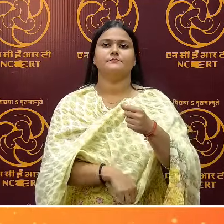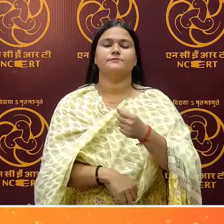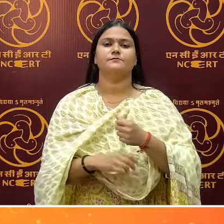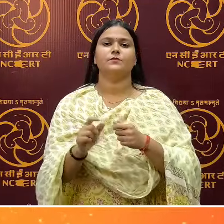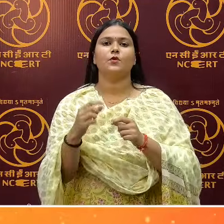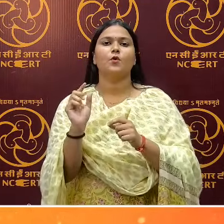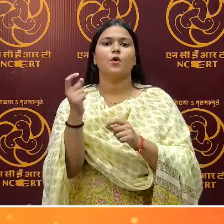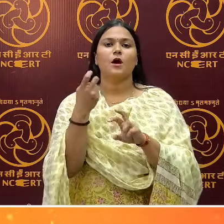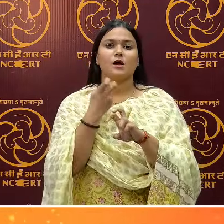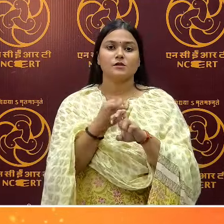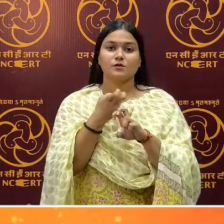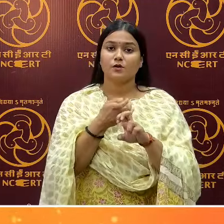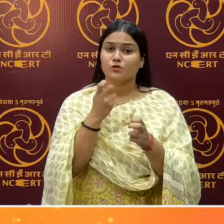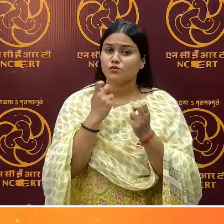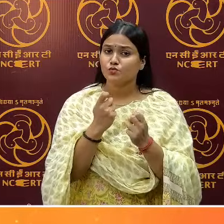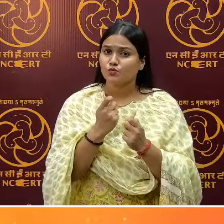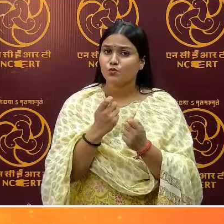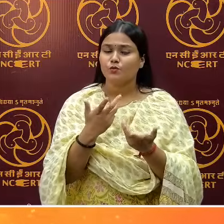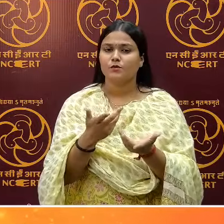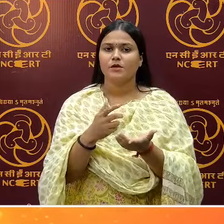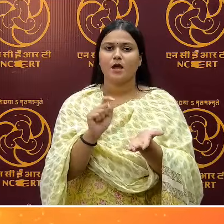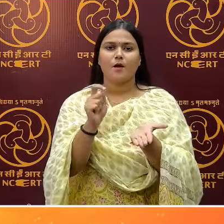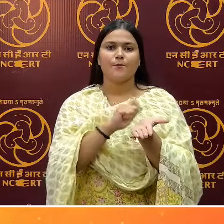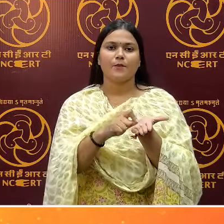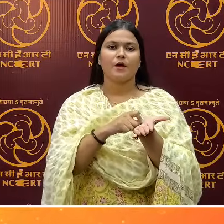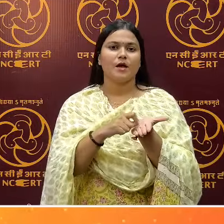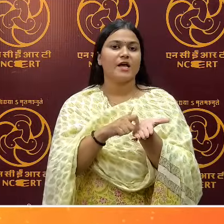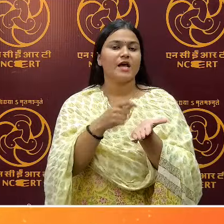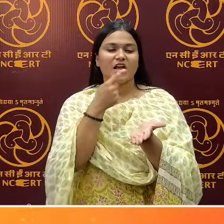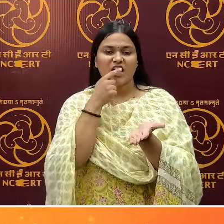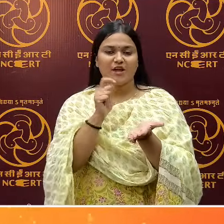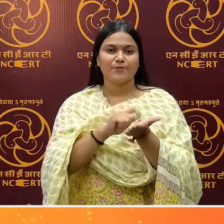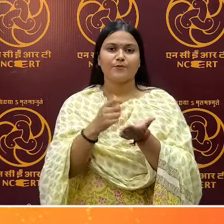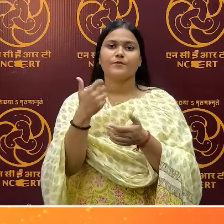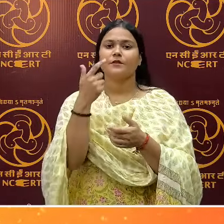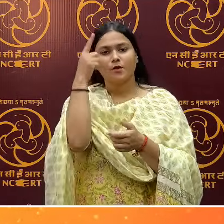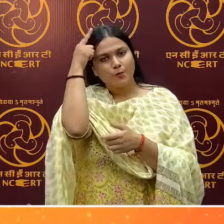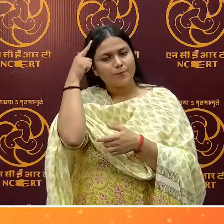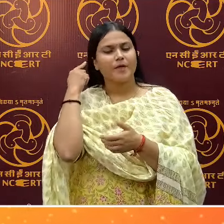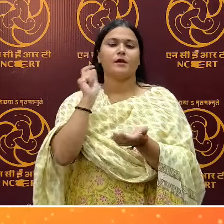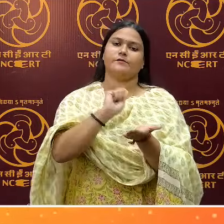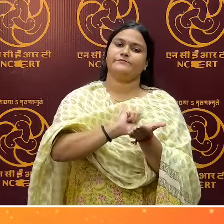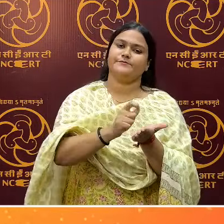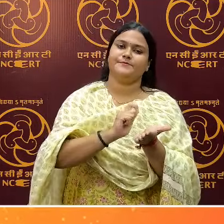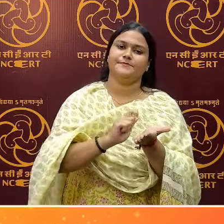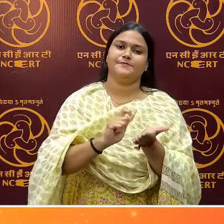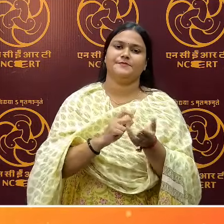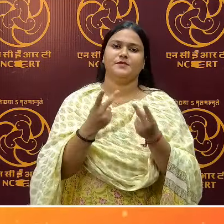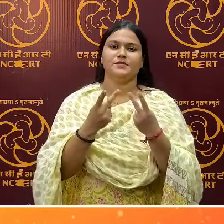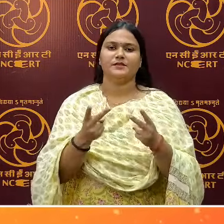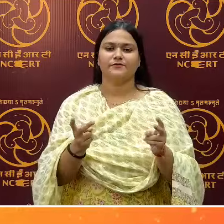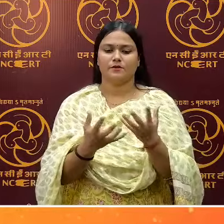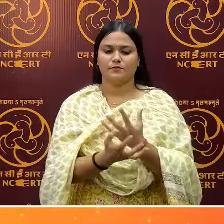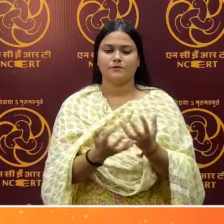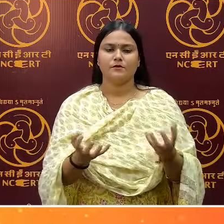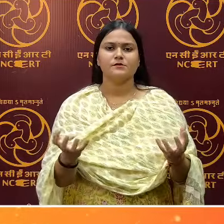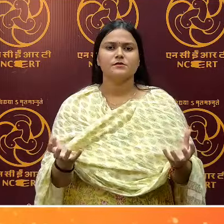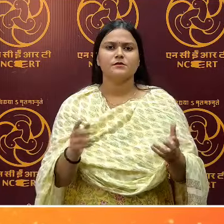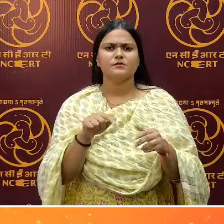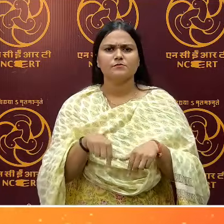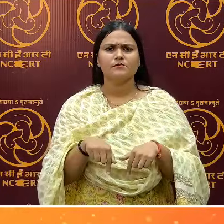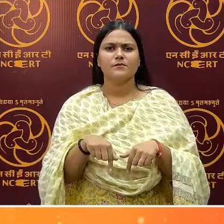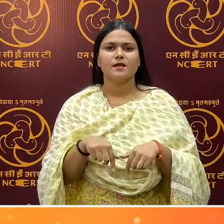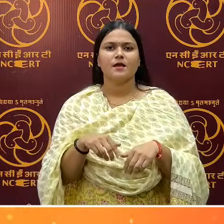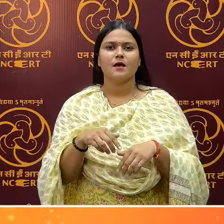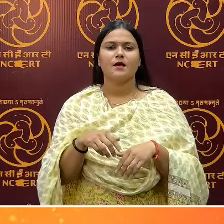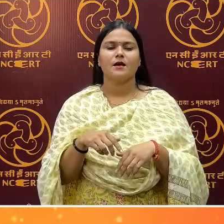a stone, an eraser, and a pencil. Okay. So can you guess what is going to